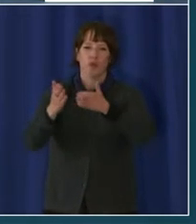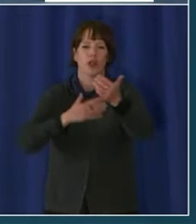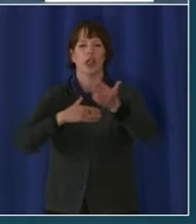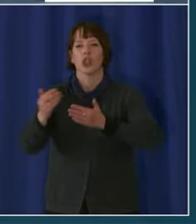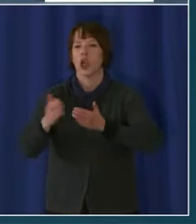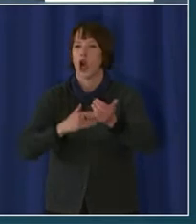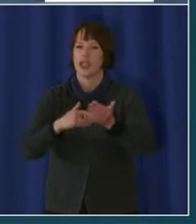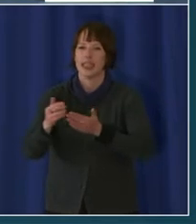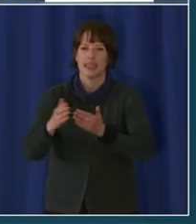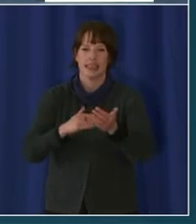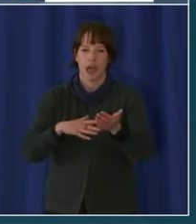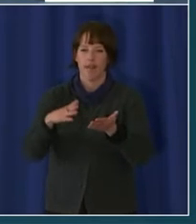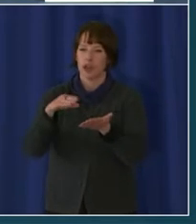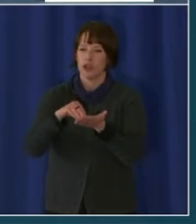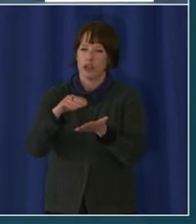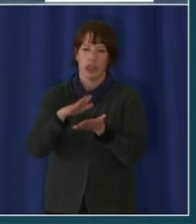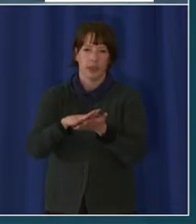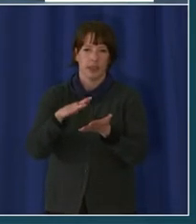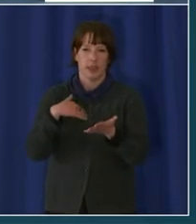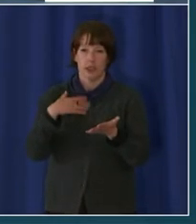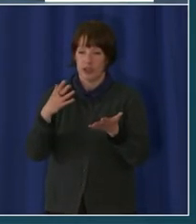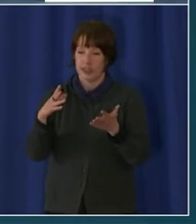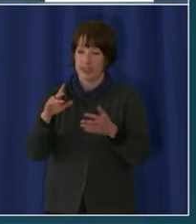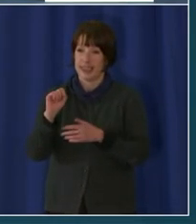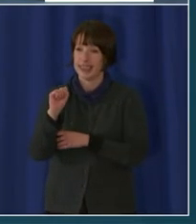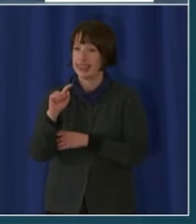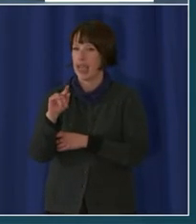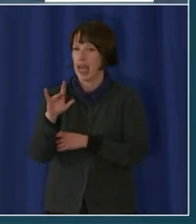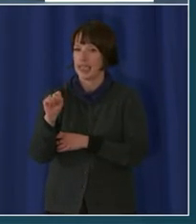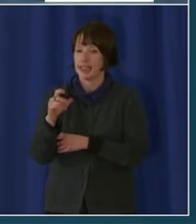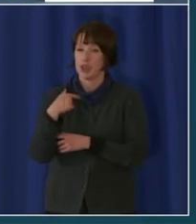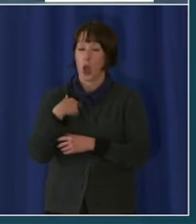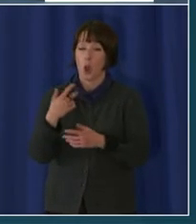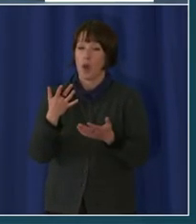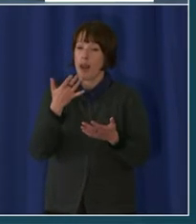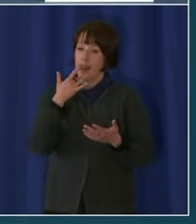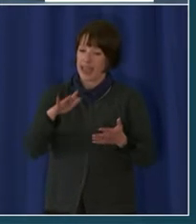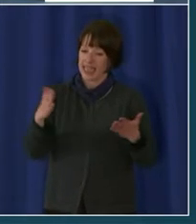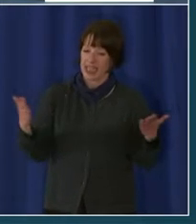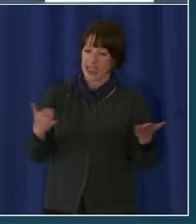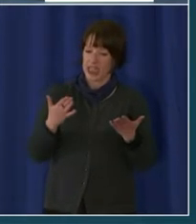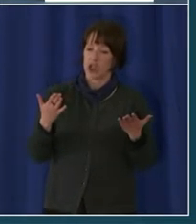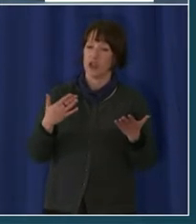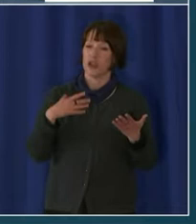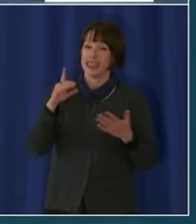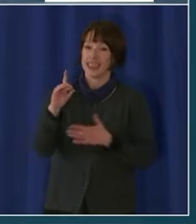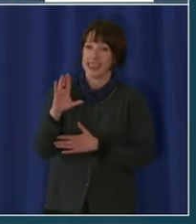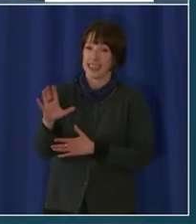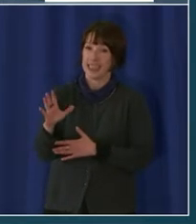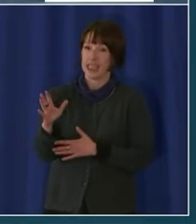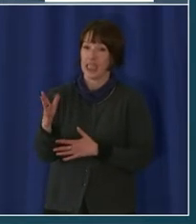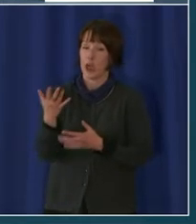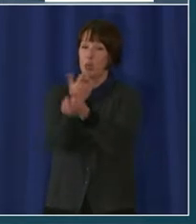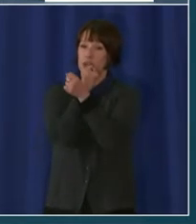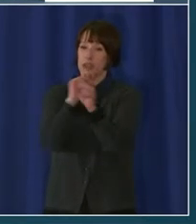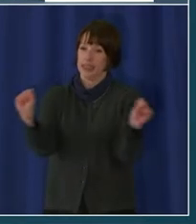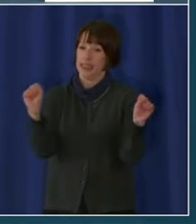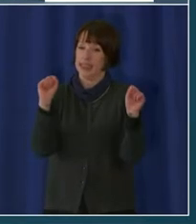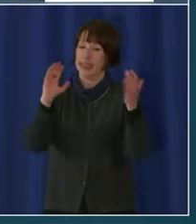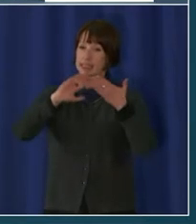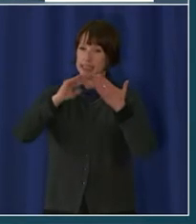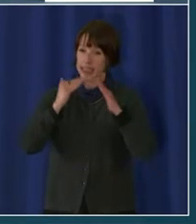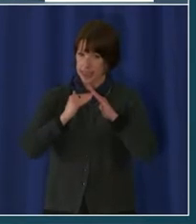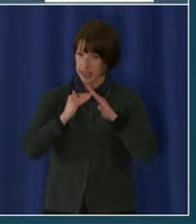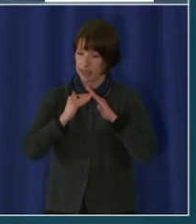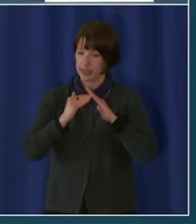to emphasize that, as we are lucky enough to be here in DC, which is a sanctuary city. So again, there is a learn and earn stipend available